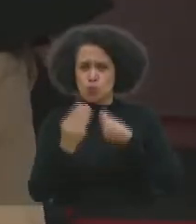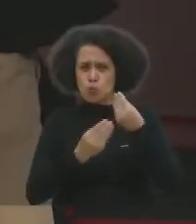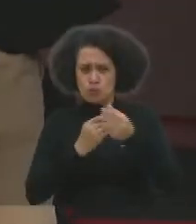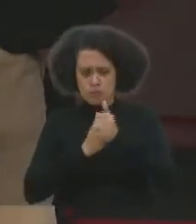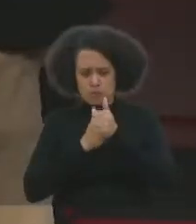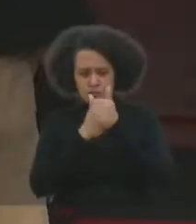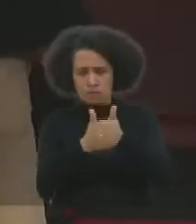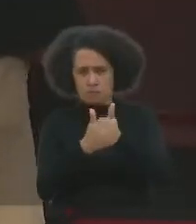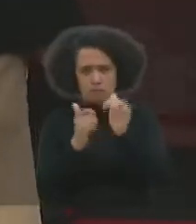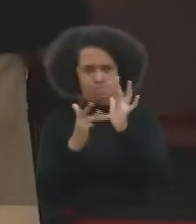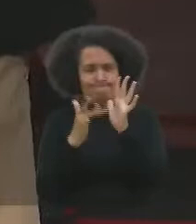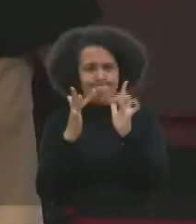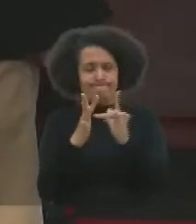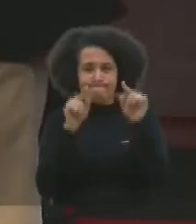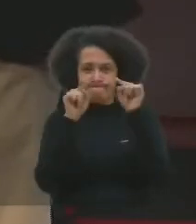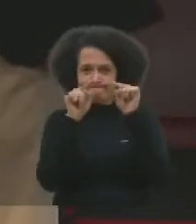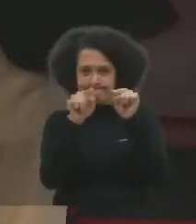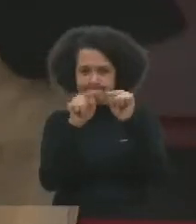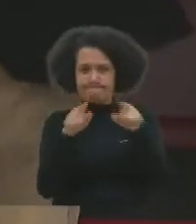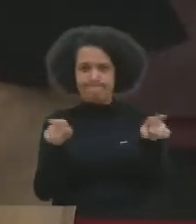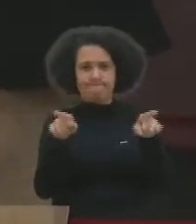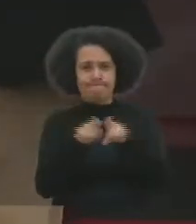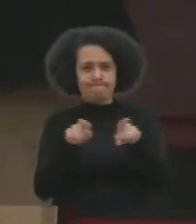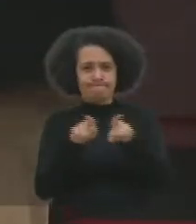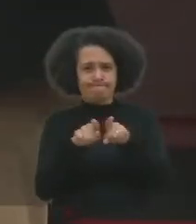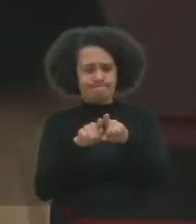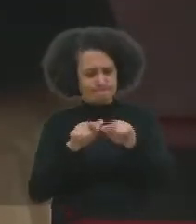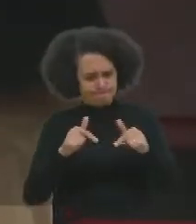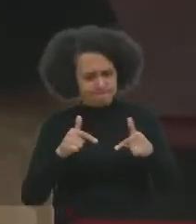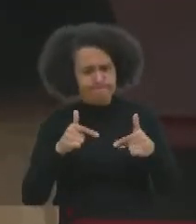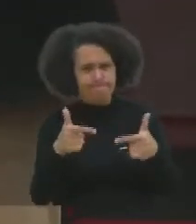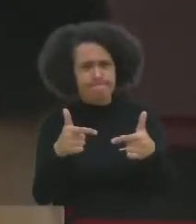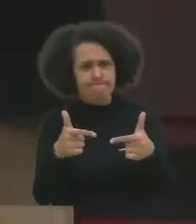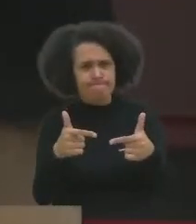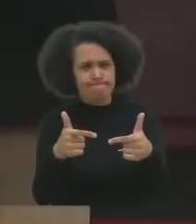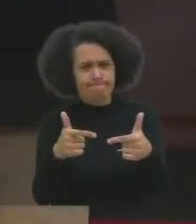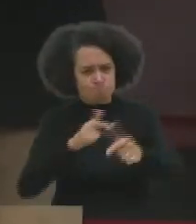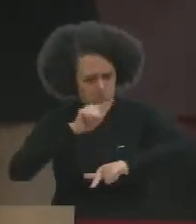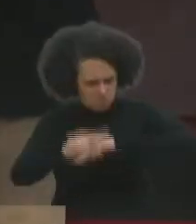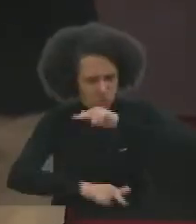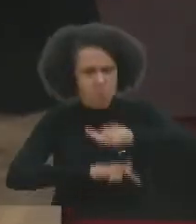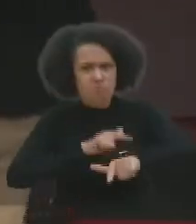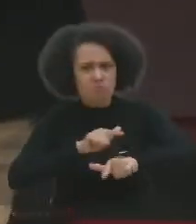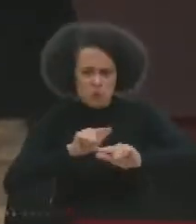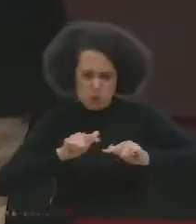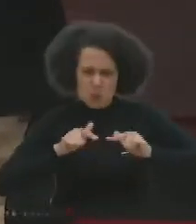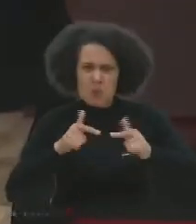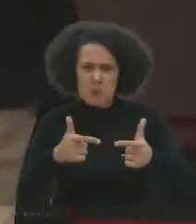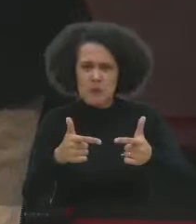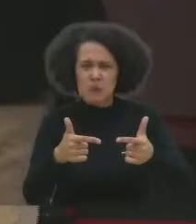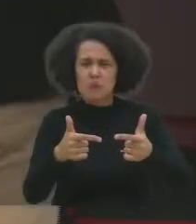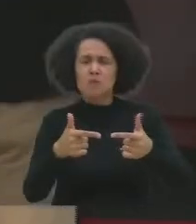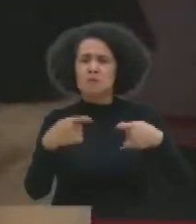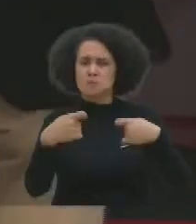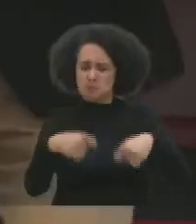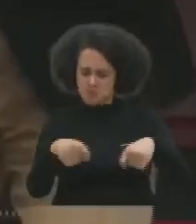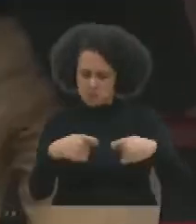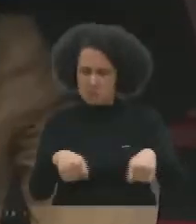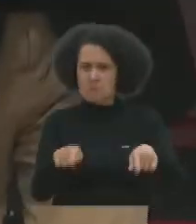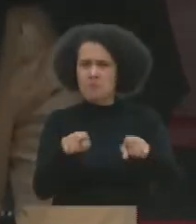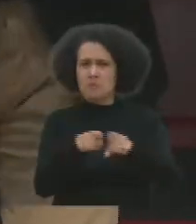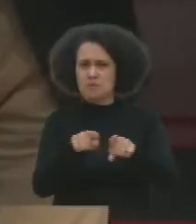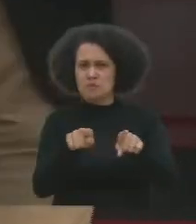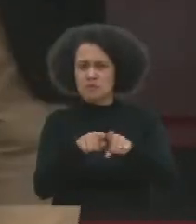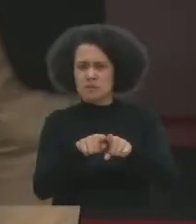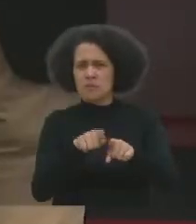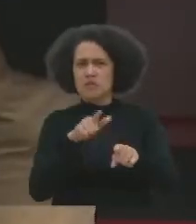de Jesus, você é um guerreiro que deve estar no campo de batalha. To take up the sword of righteousness, ergue, tira da